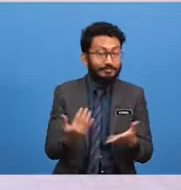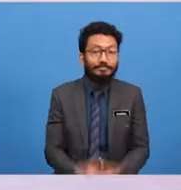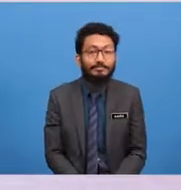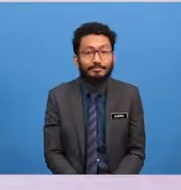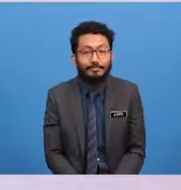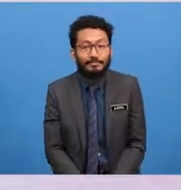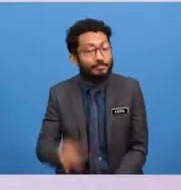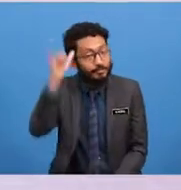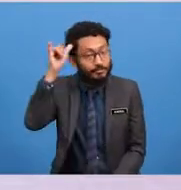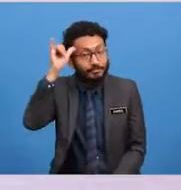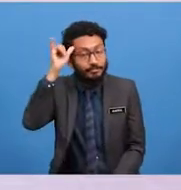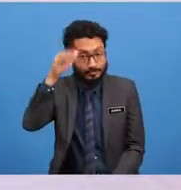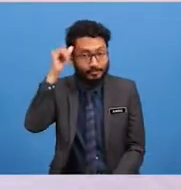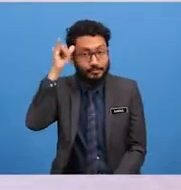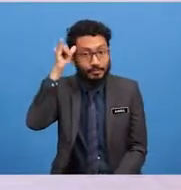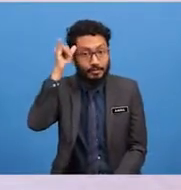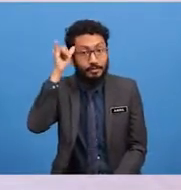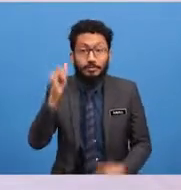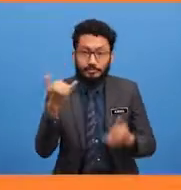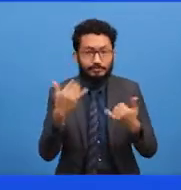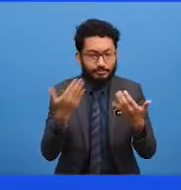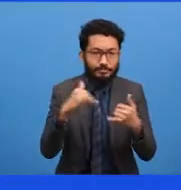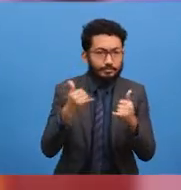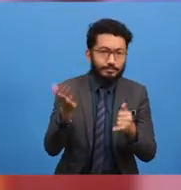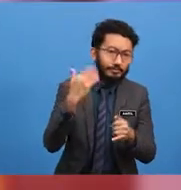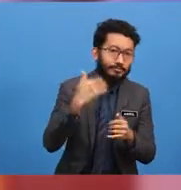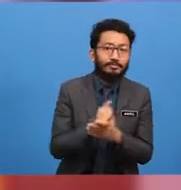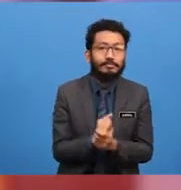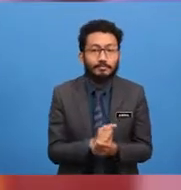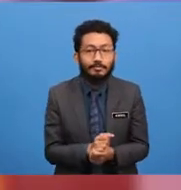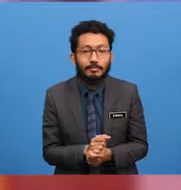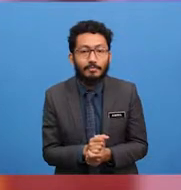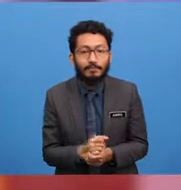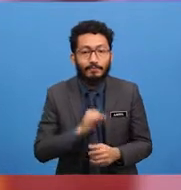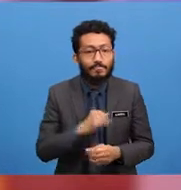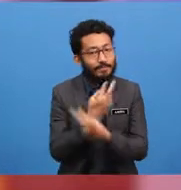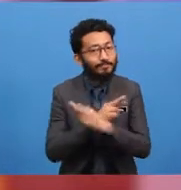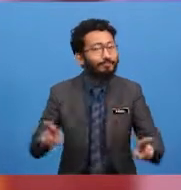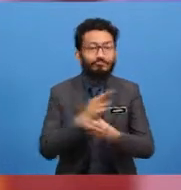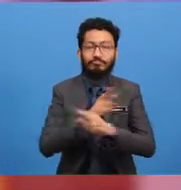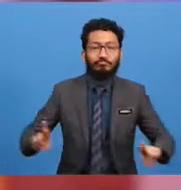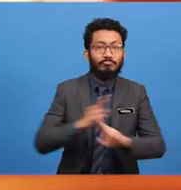Yolo, do you want to play with us? I'm ready. Let's go!